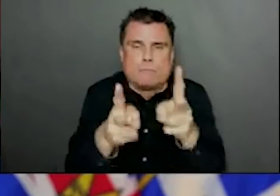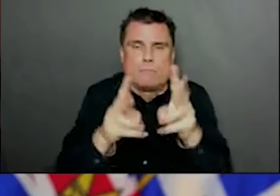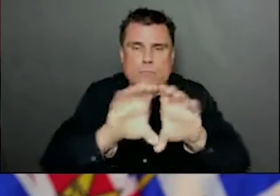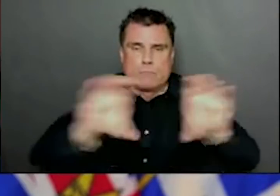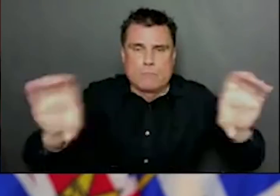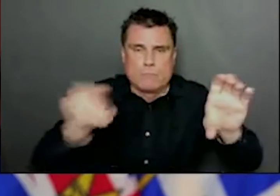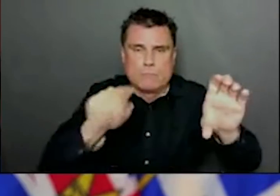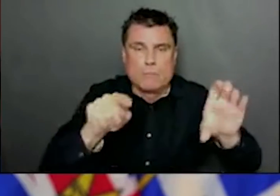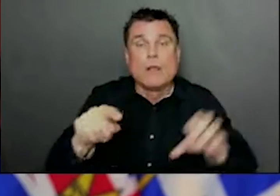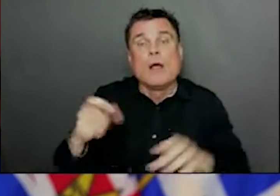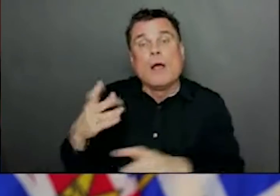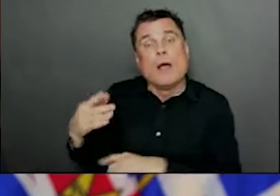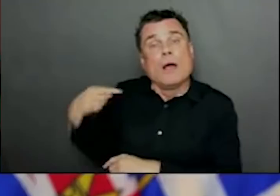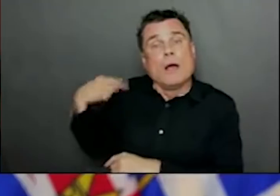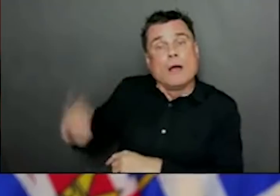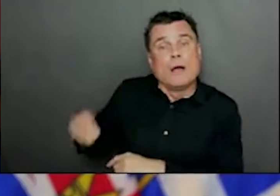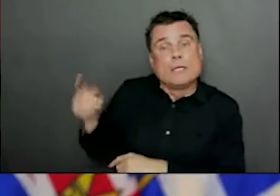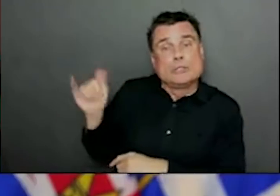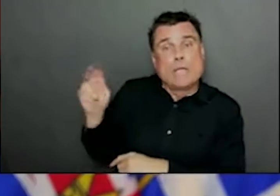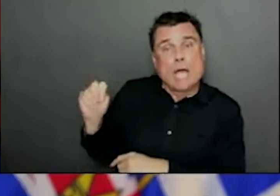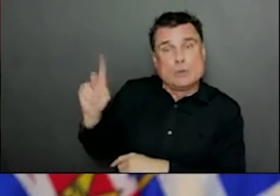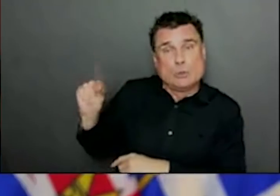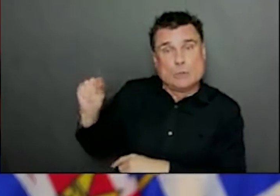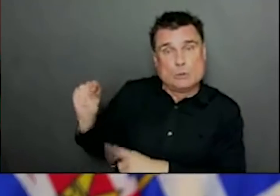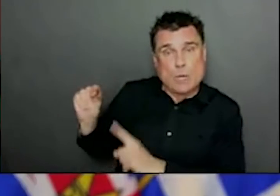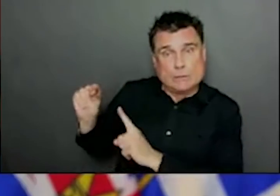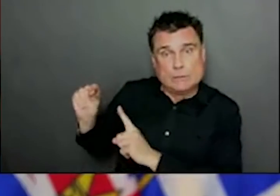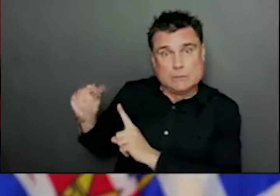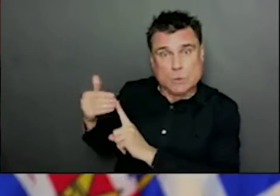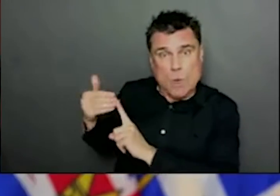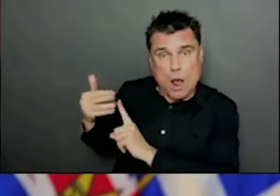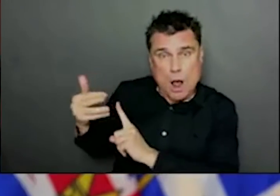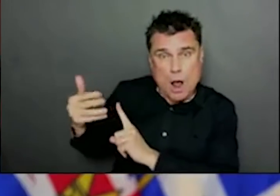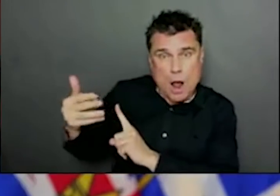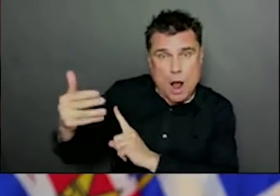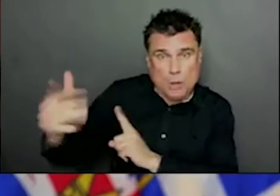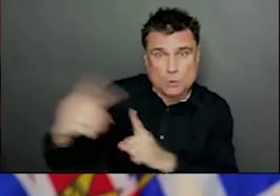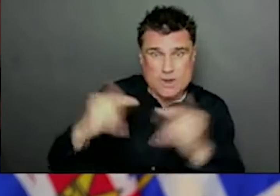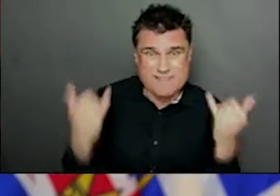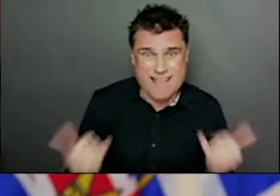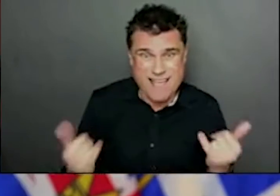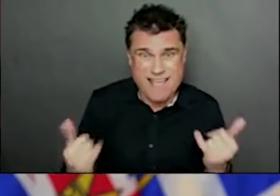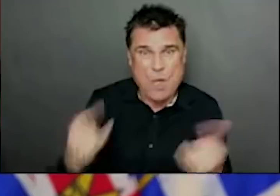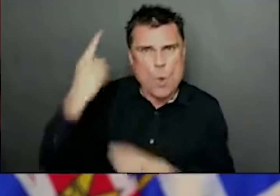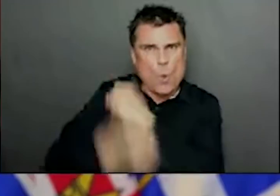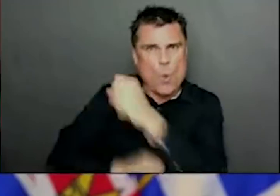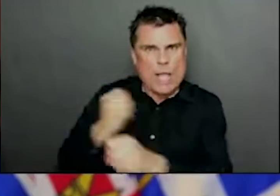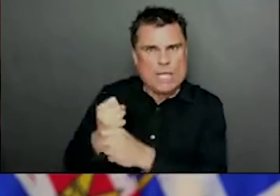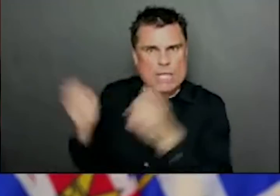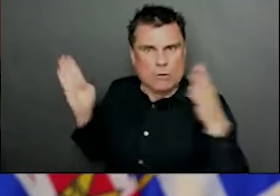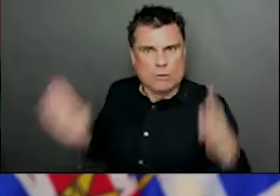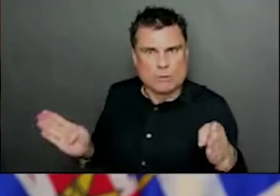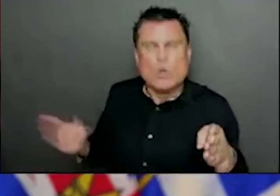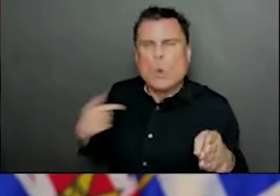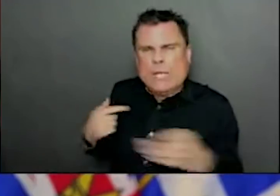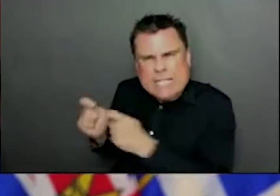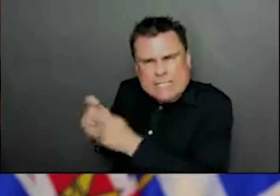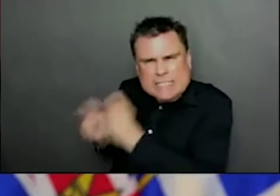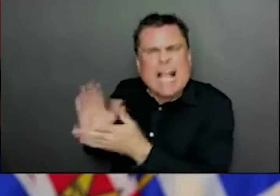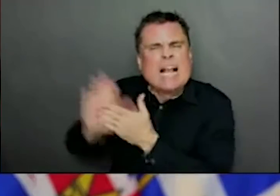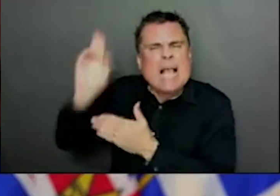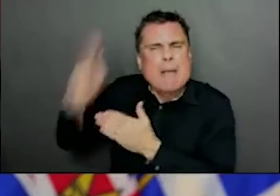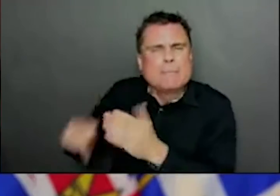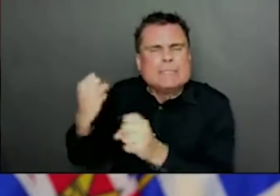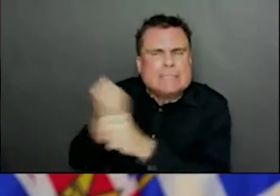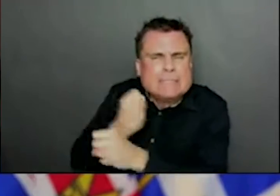until today onto this new lab reported date. So for those who have been looking at the epi curves and our